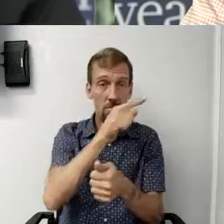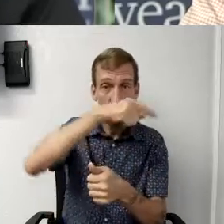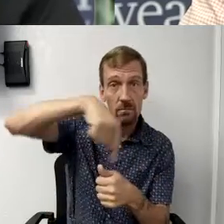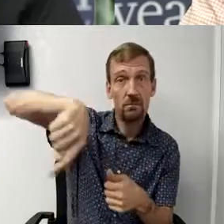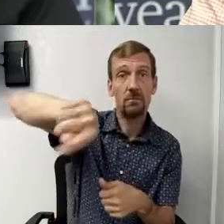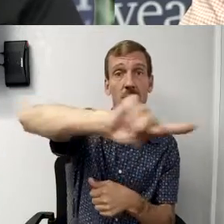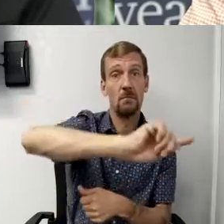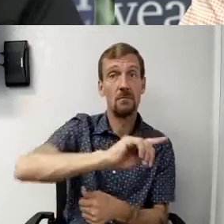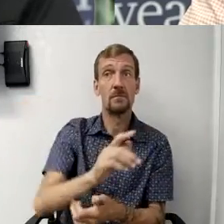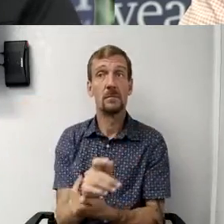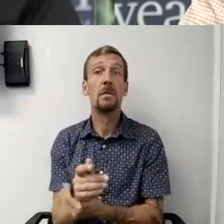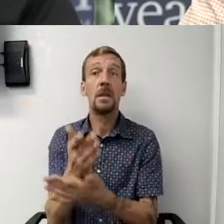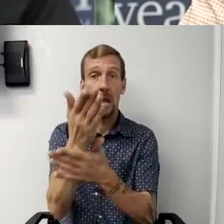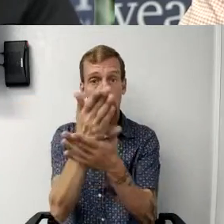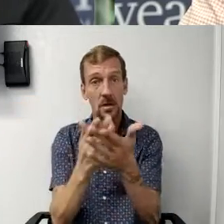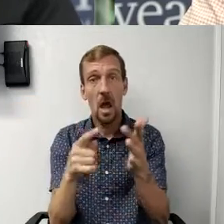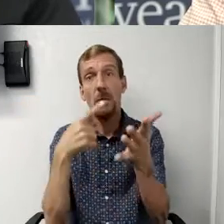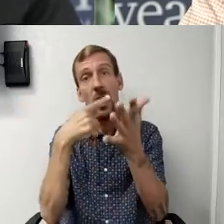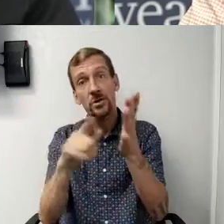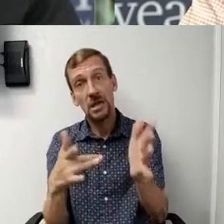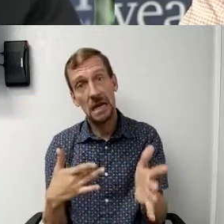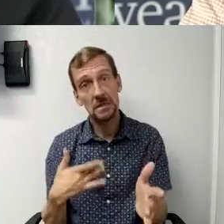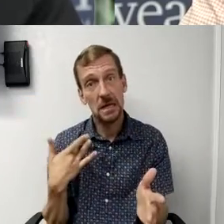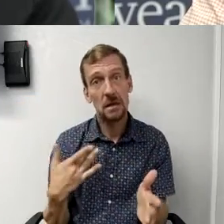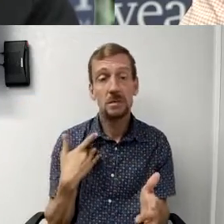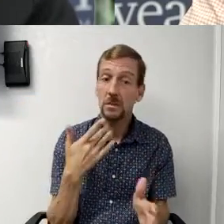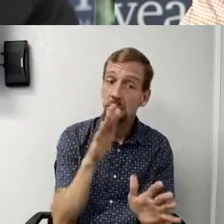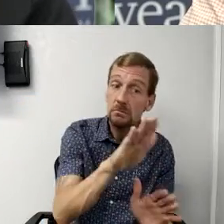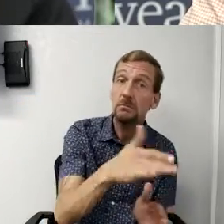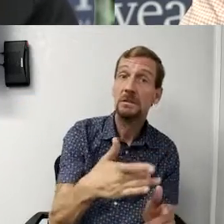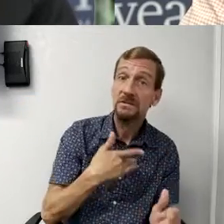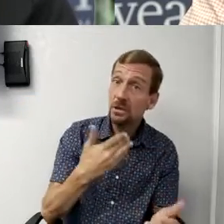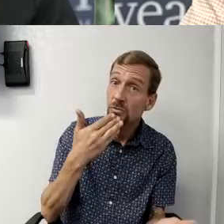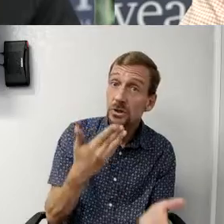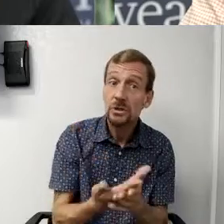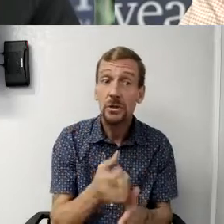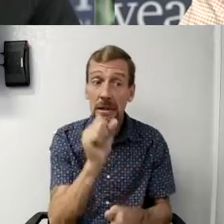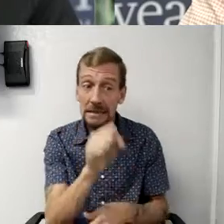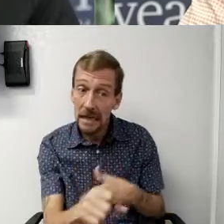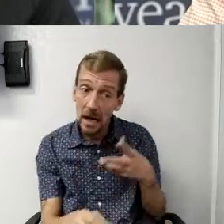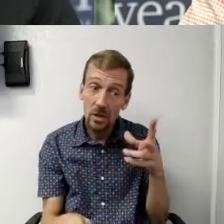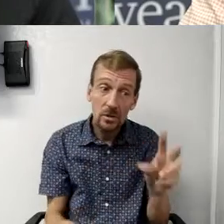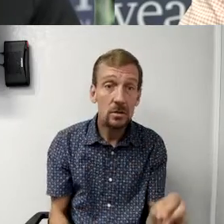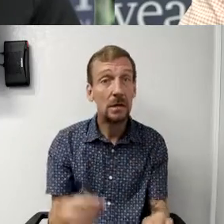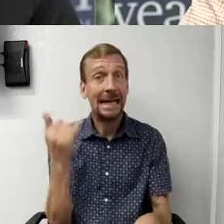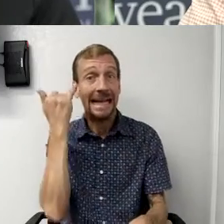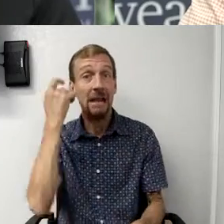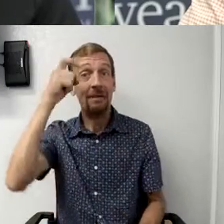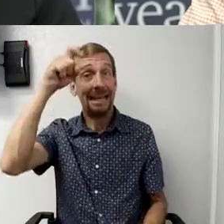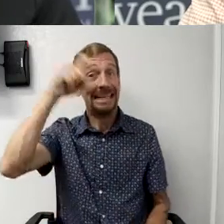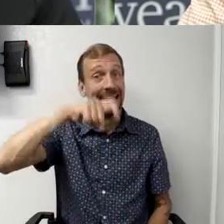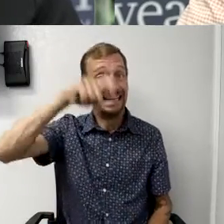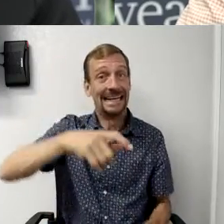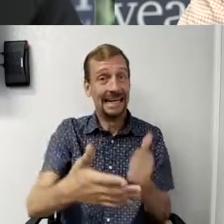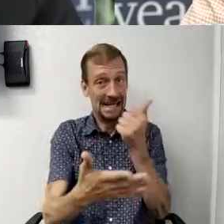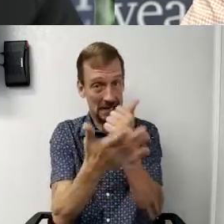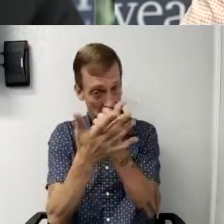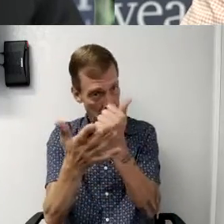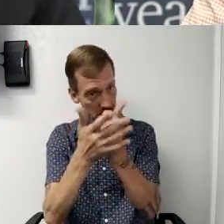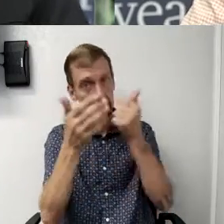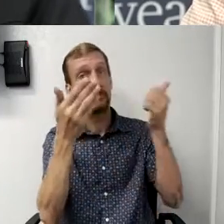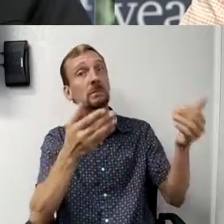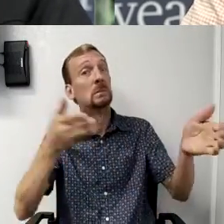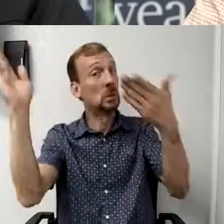it, and check symptoms, check how they're feeling, redirect them to medical attention if they need it when they're checking in with